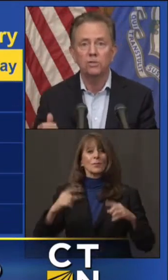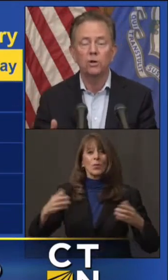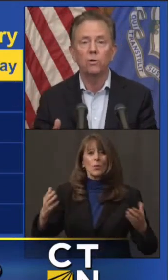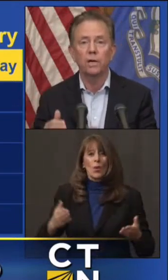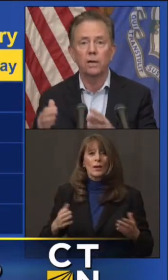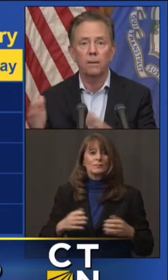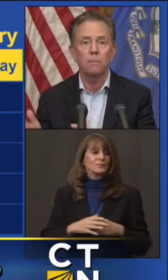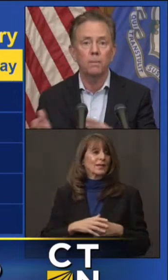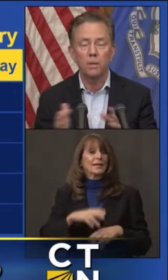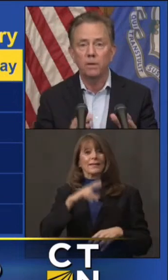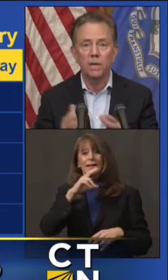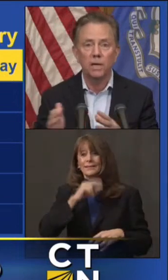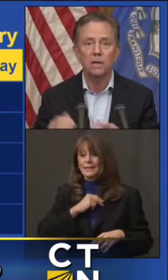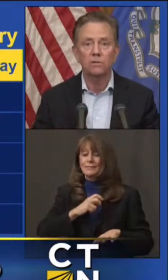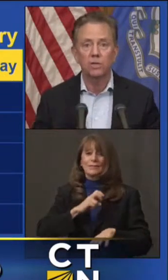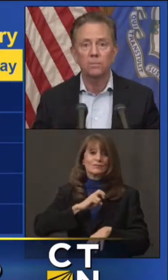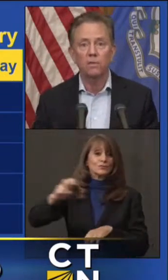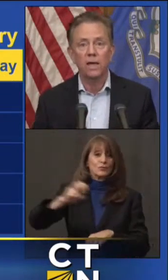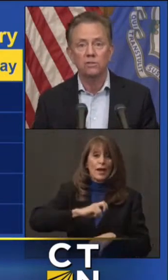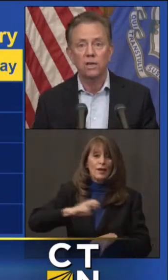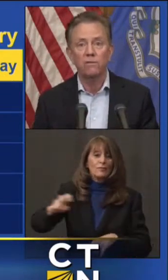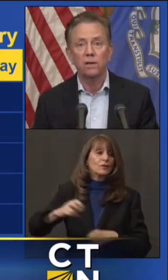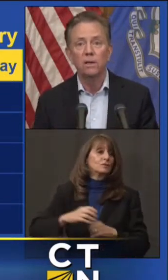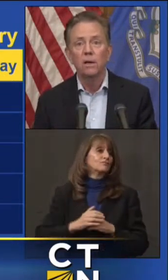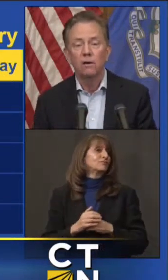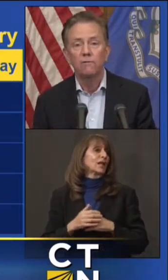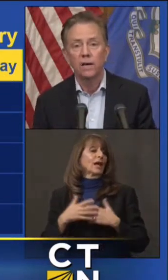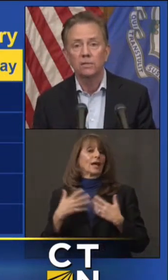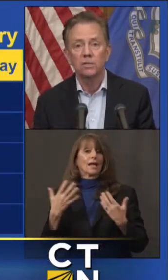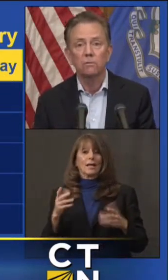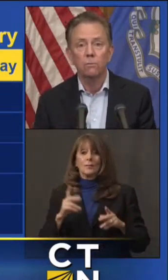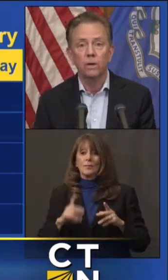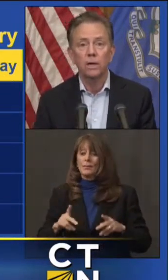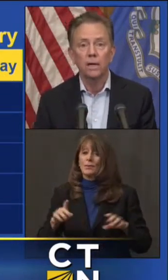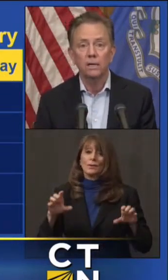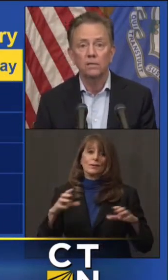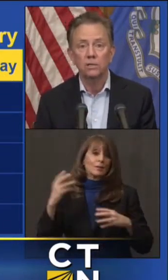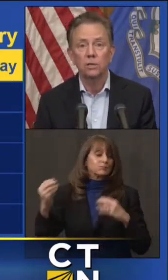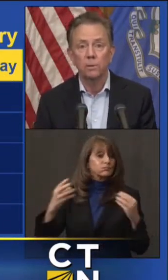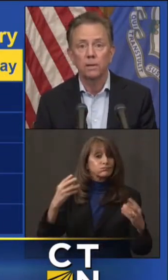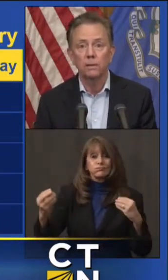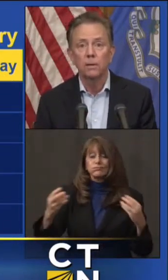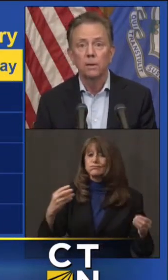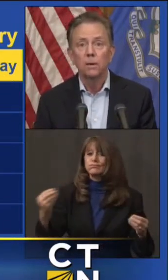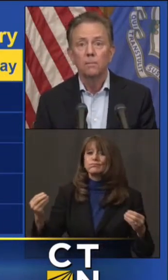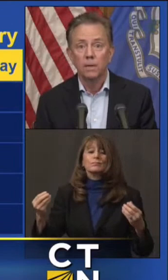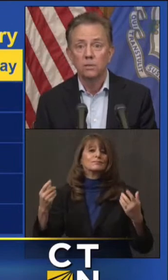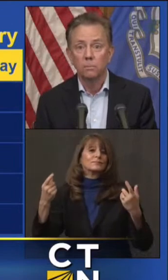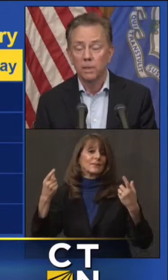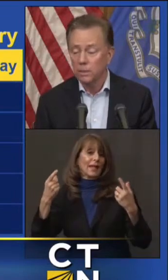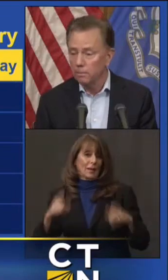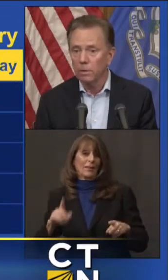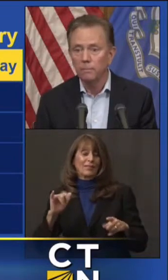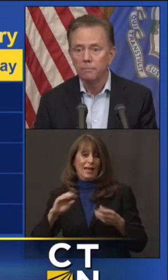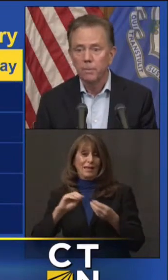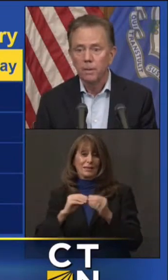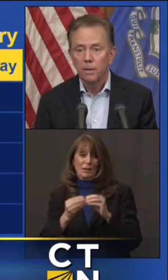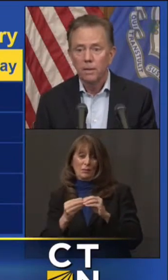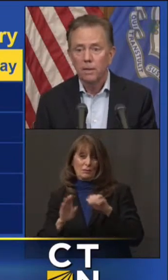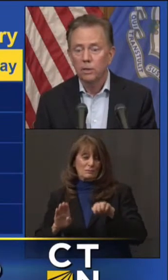maybe stirring it up, maybe the beginning of some of the Thanksgiving effects that we had anticipated, but it's a big